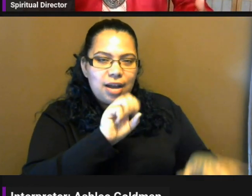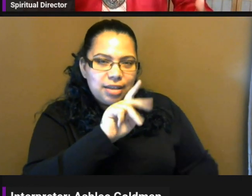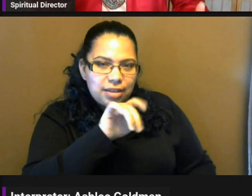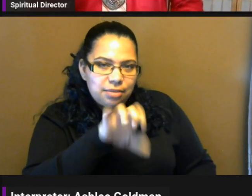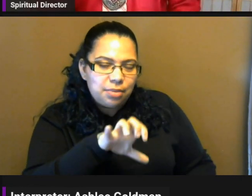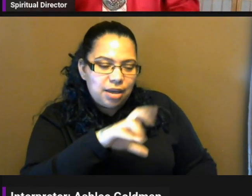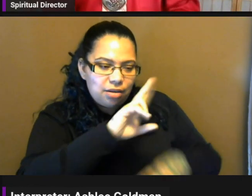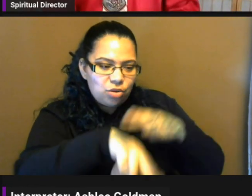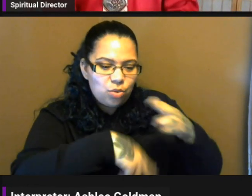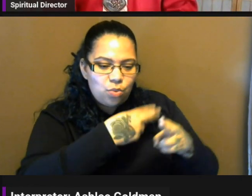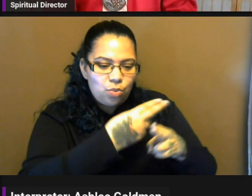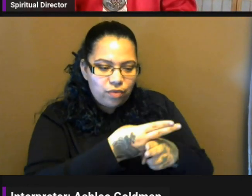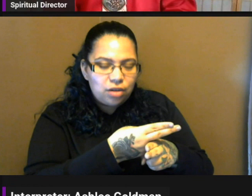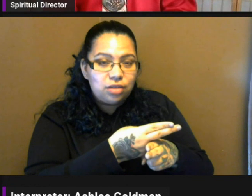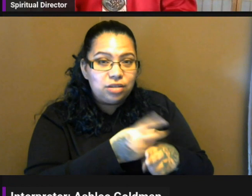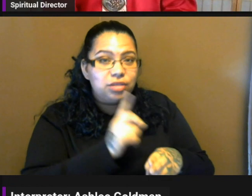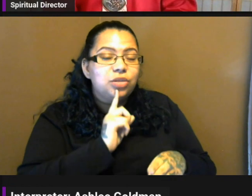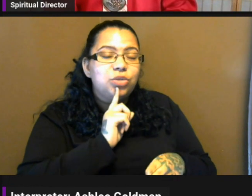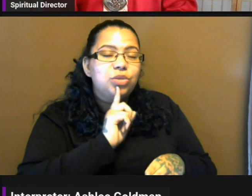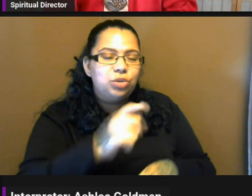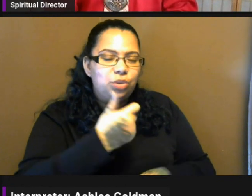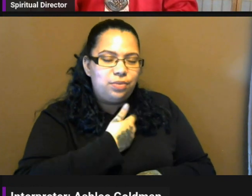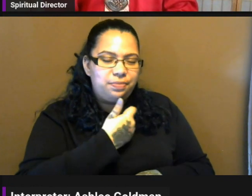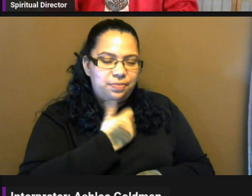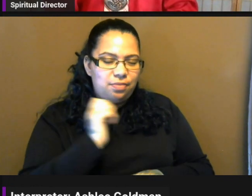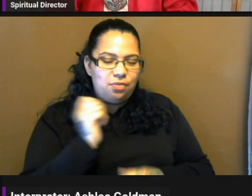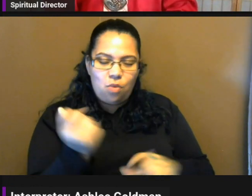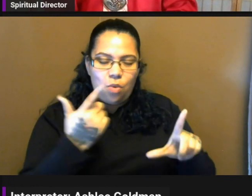universality that is the truth of our being.